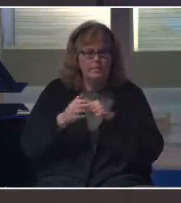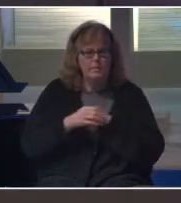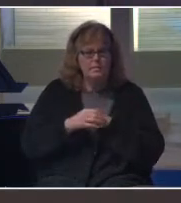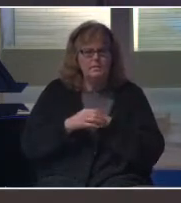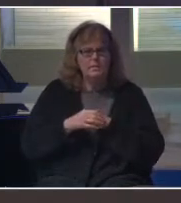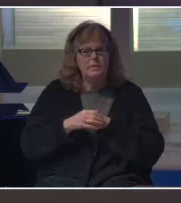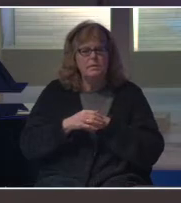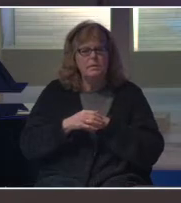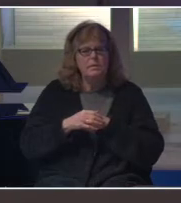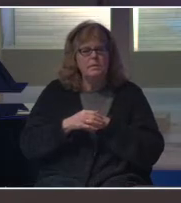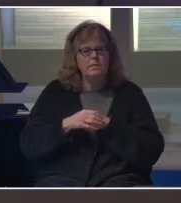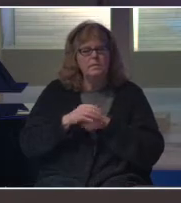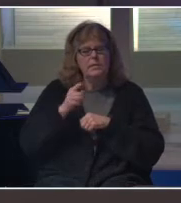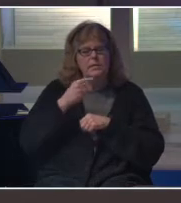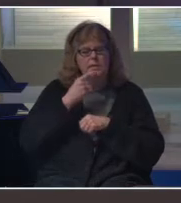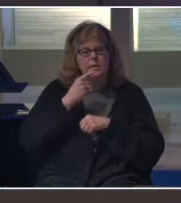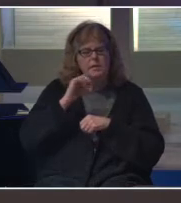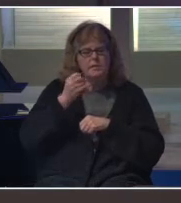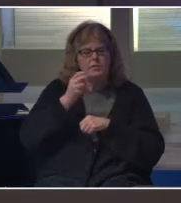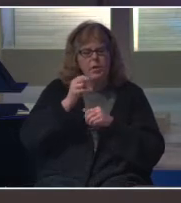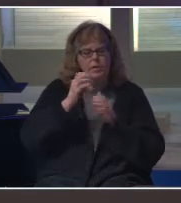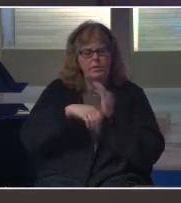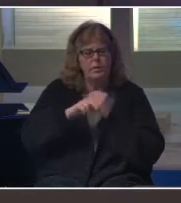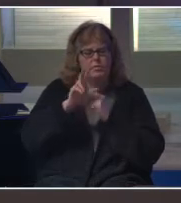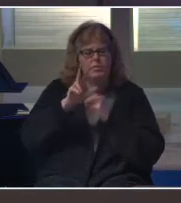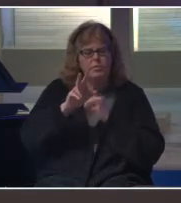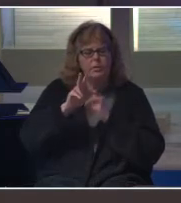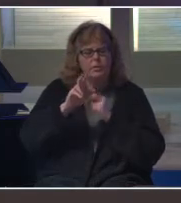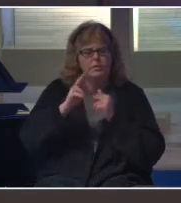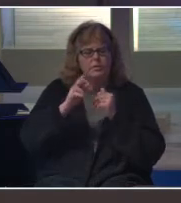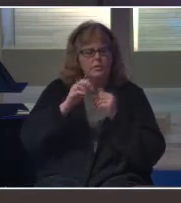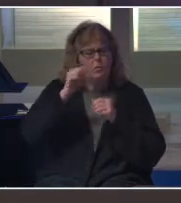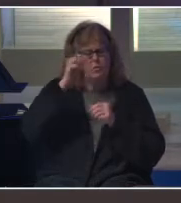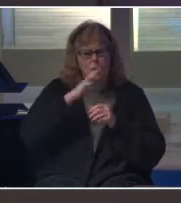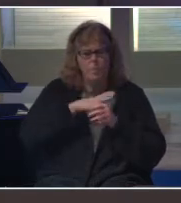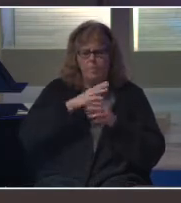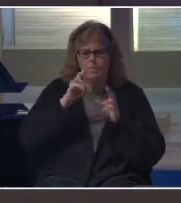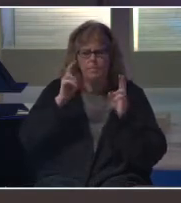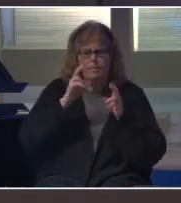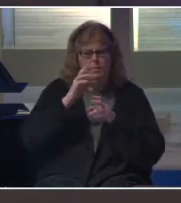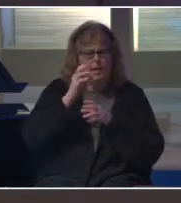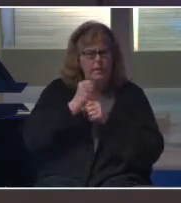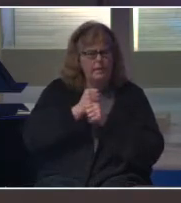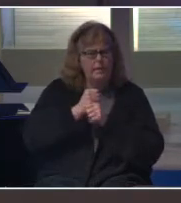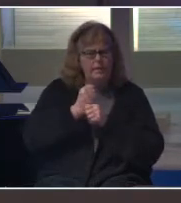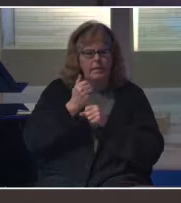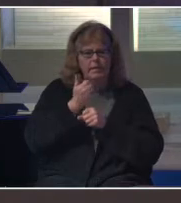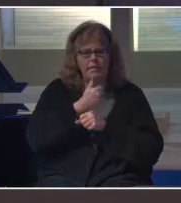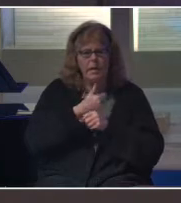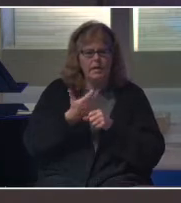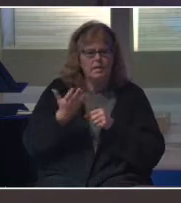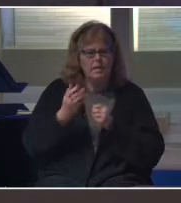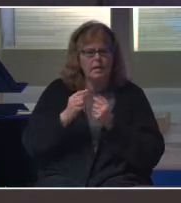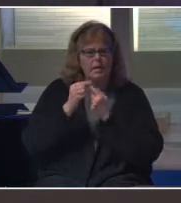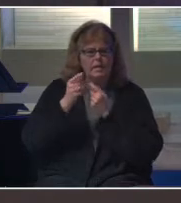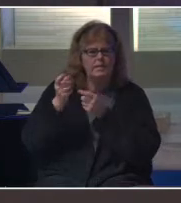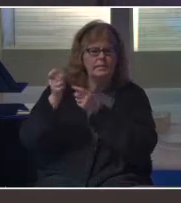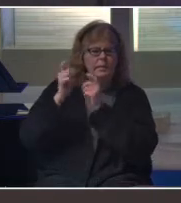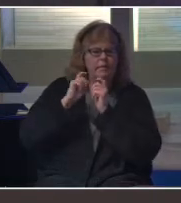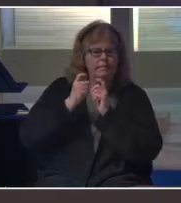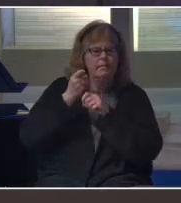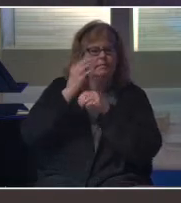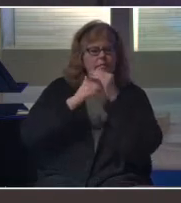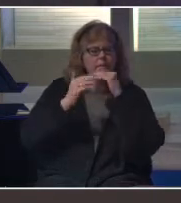the Baptizer, said in John chapter 3, he said, "No man can receive anything unless it's given to him from